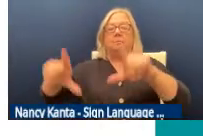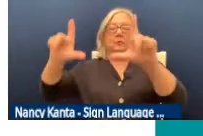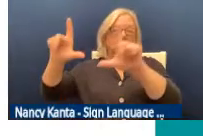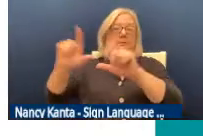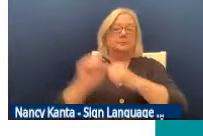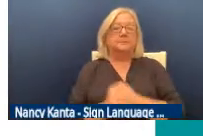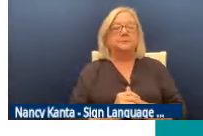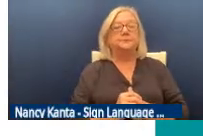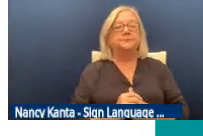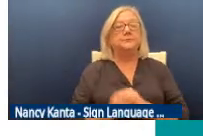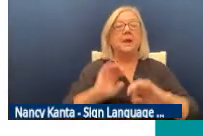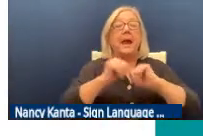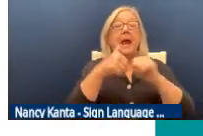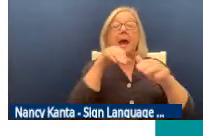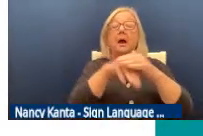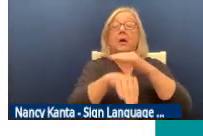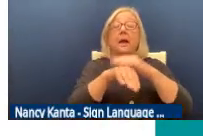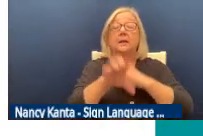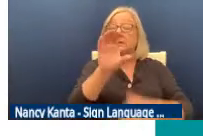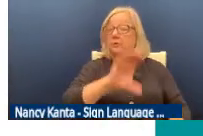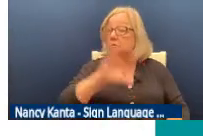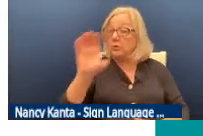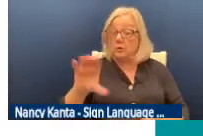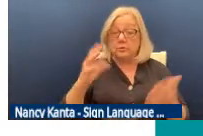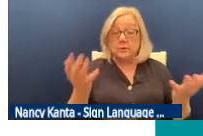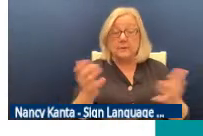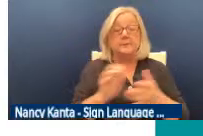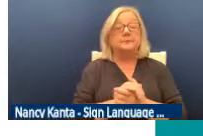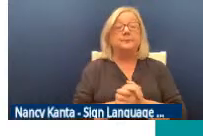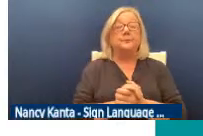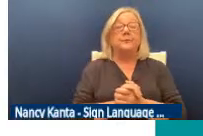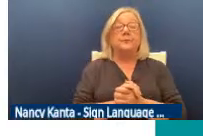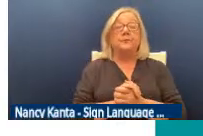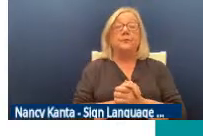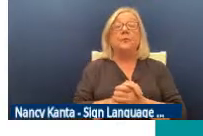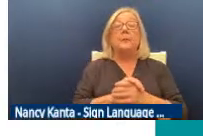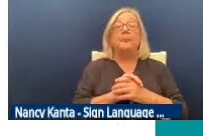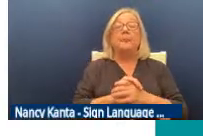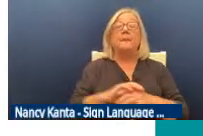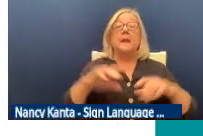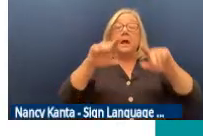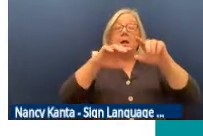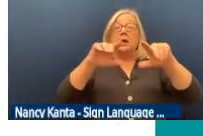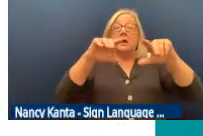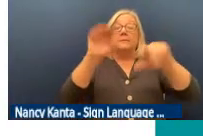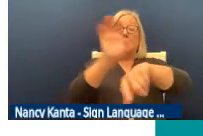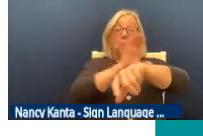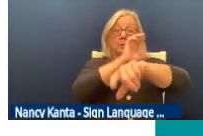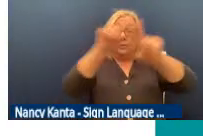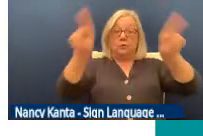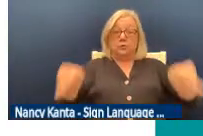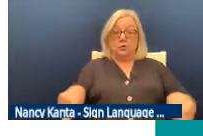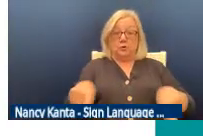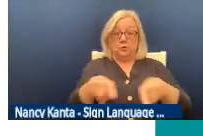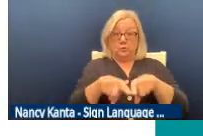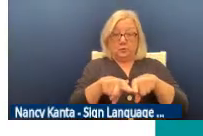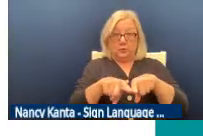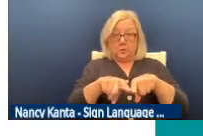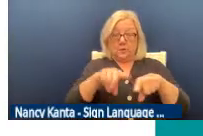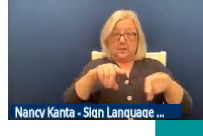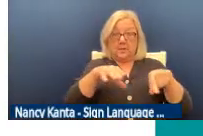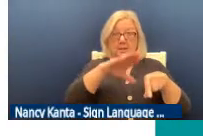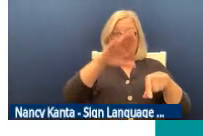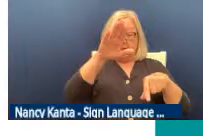And so how to access closed captions? At the bottom of the middle of your screen, you should see a menu of options. You can see that circle